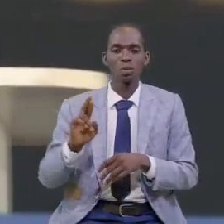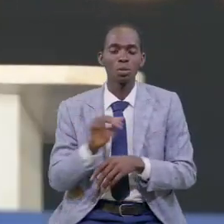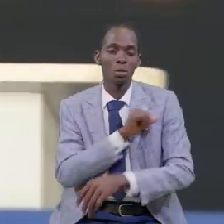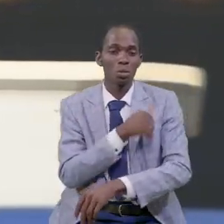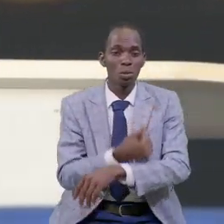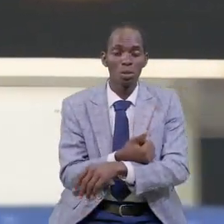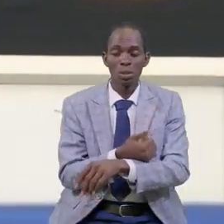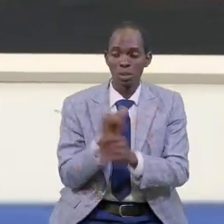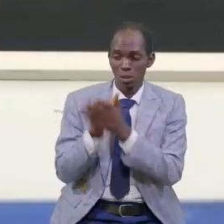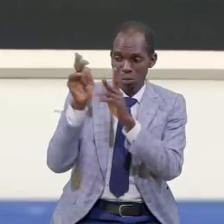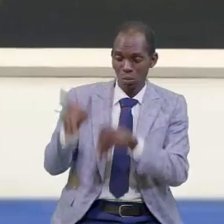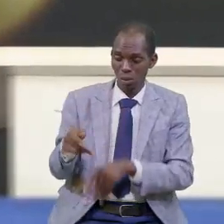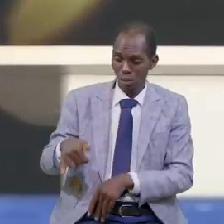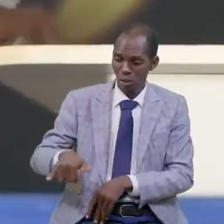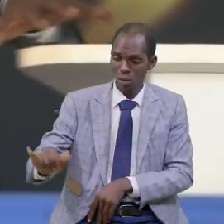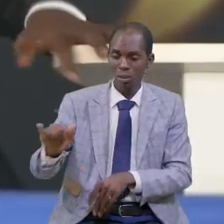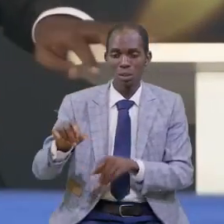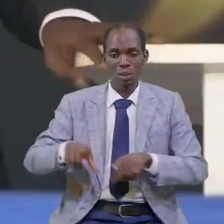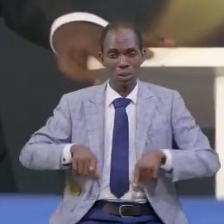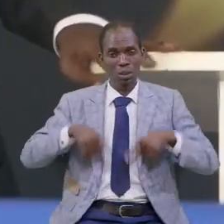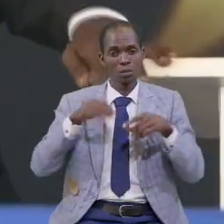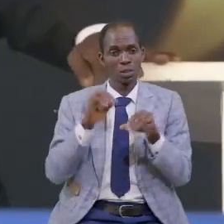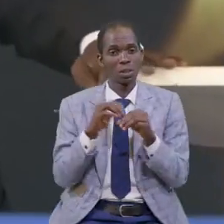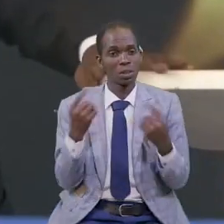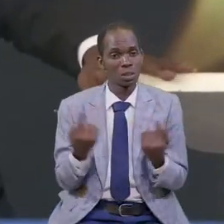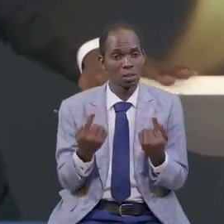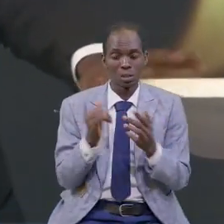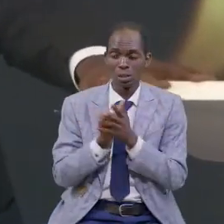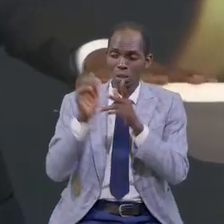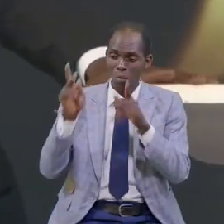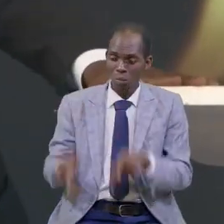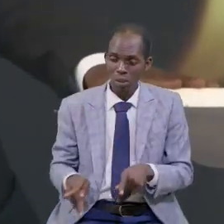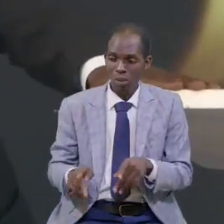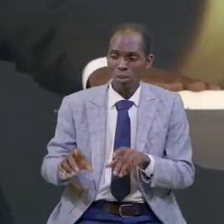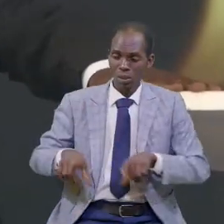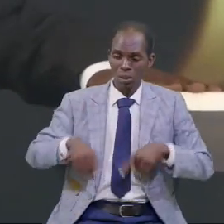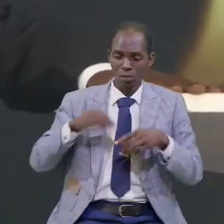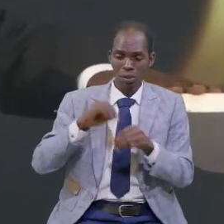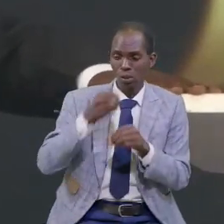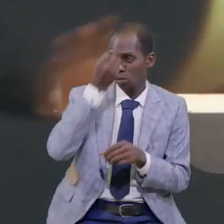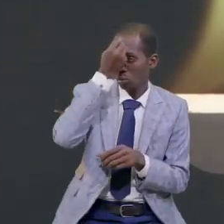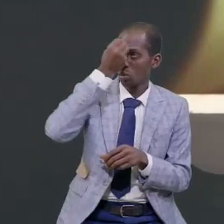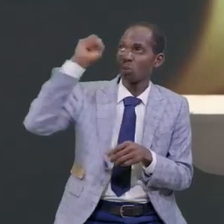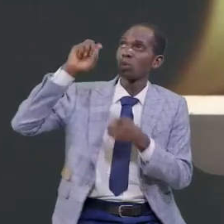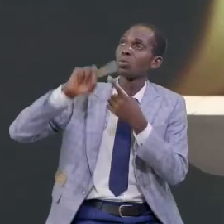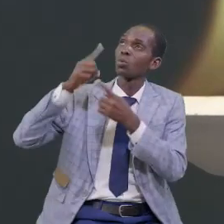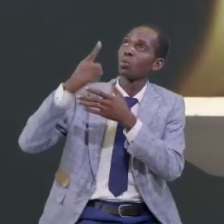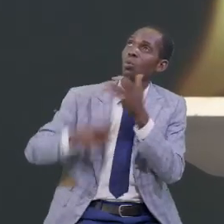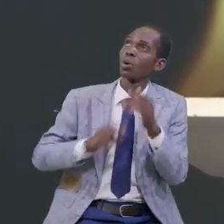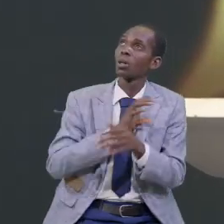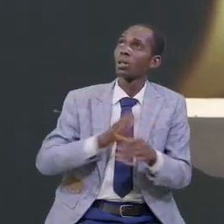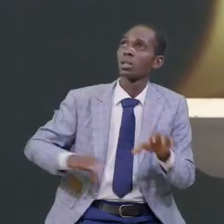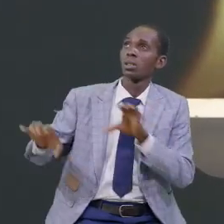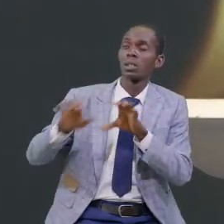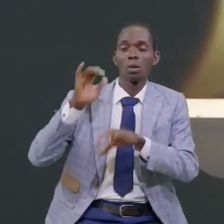sin, in defiance of what Christ did on the cross of Calvary, we